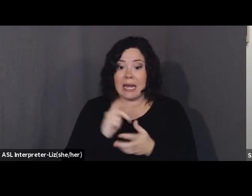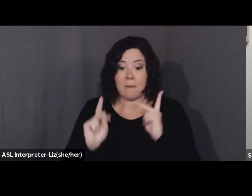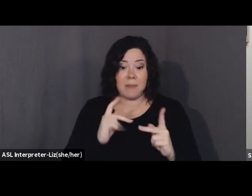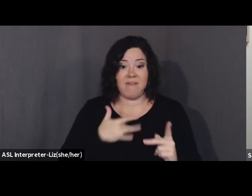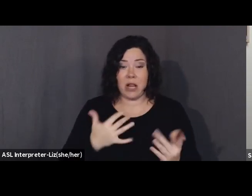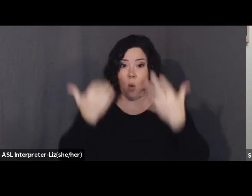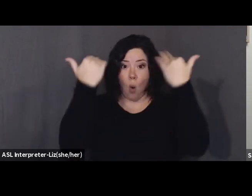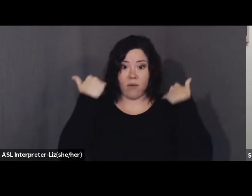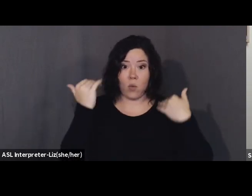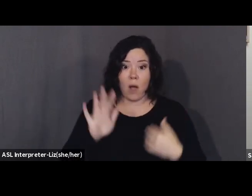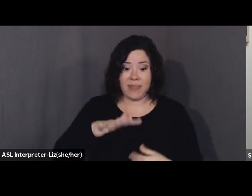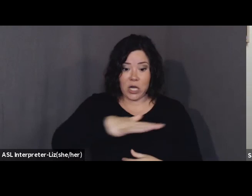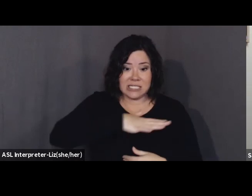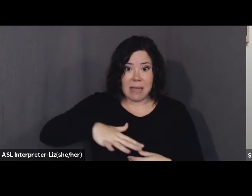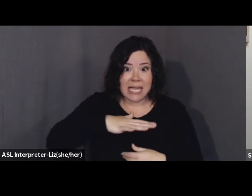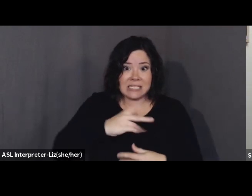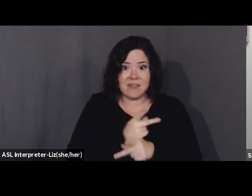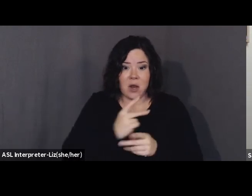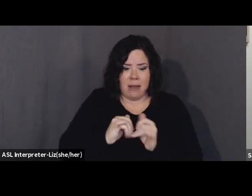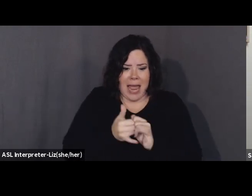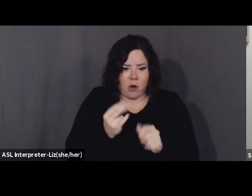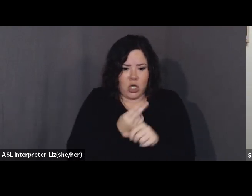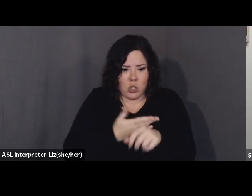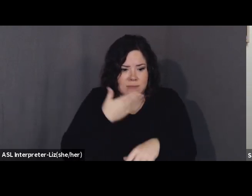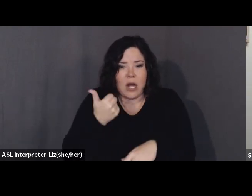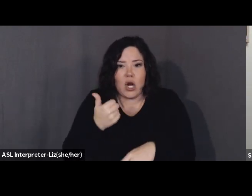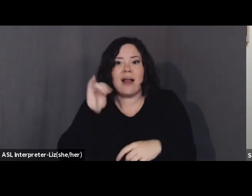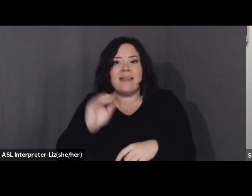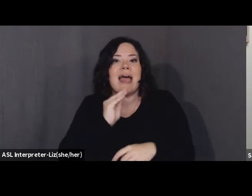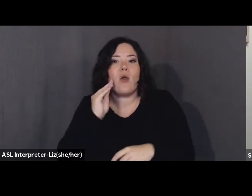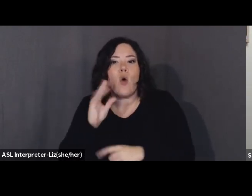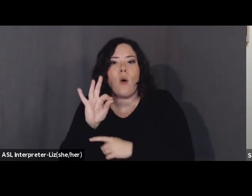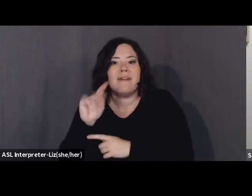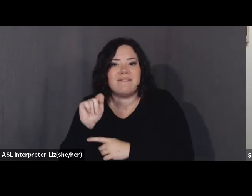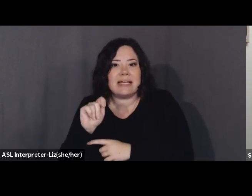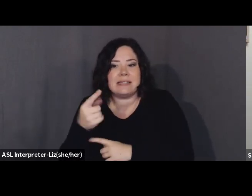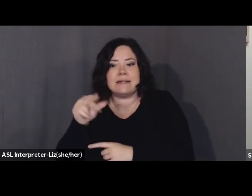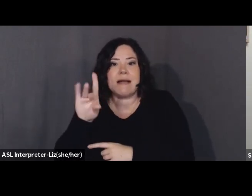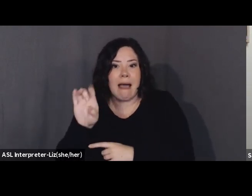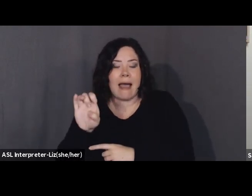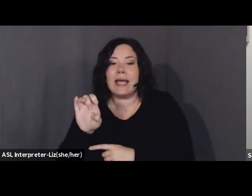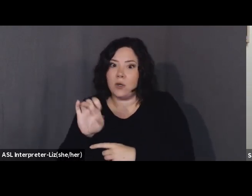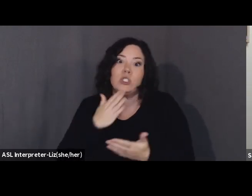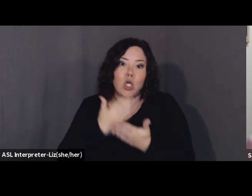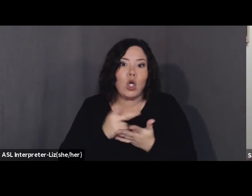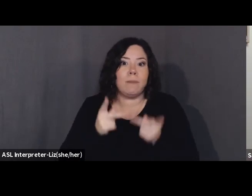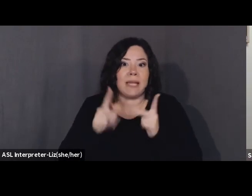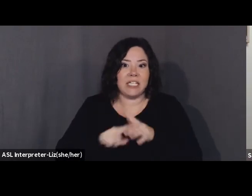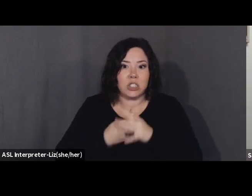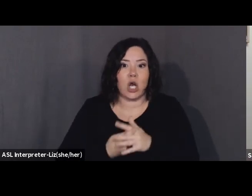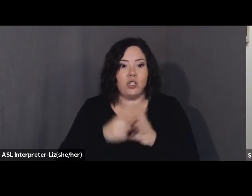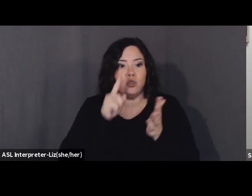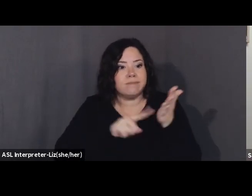trying to figure out how to make it a bit more usable, that home fit guide was a really great launching point for us to start looking room by room